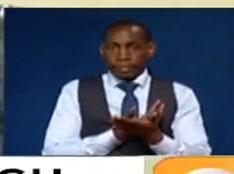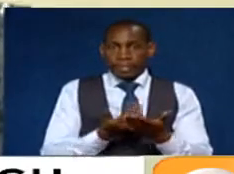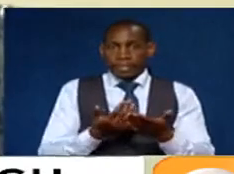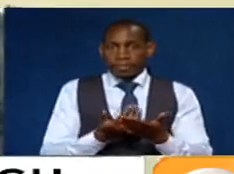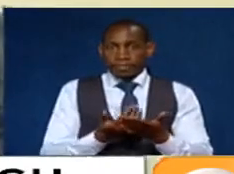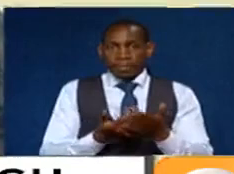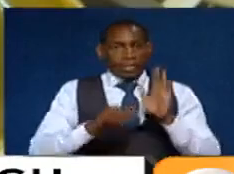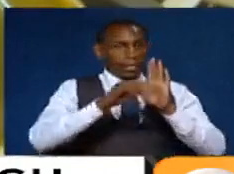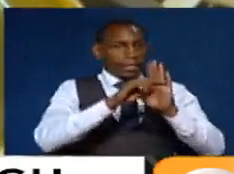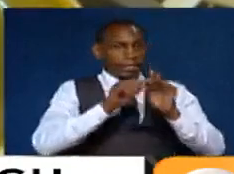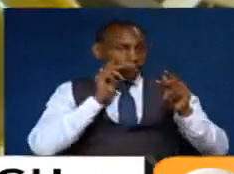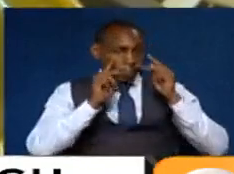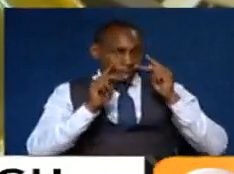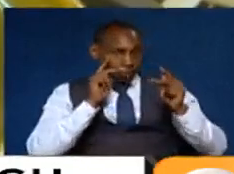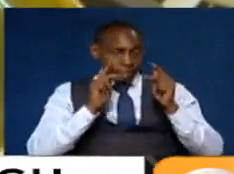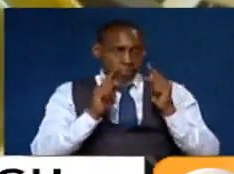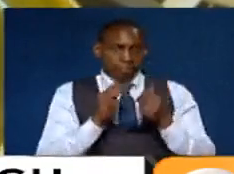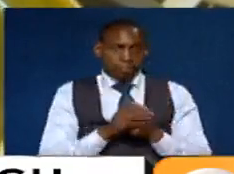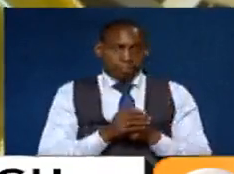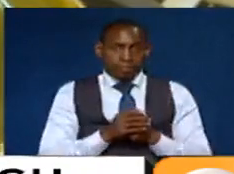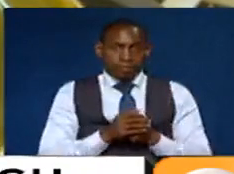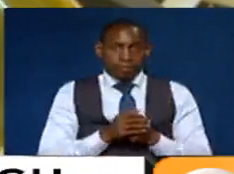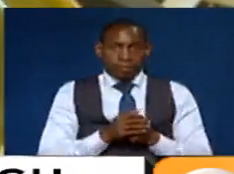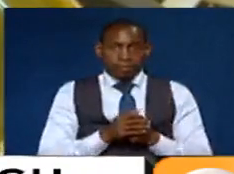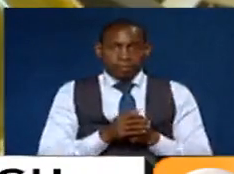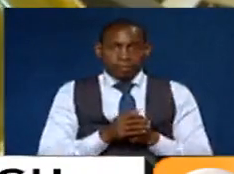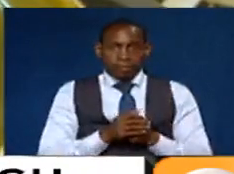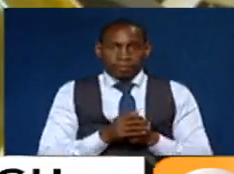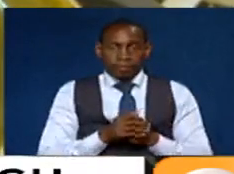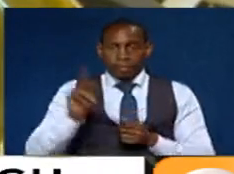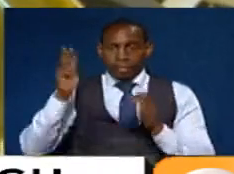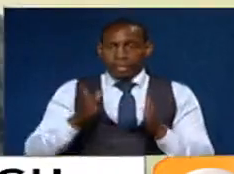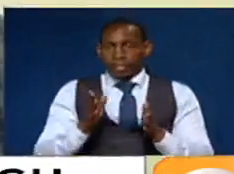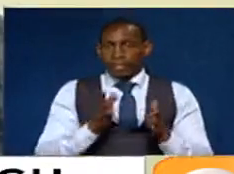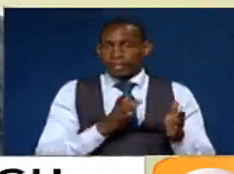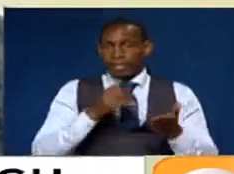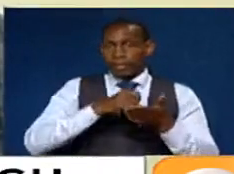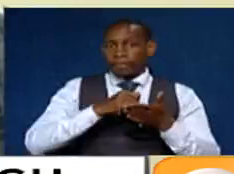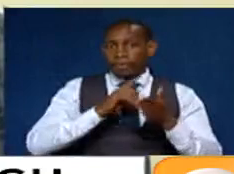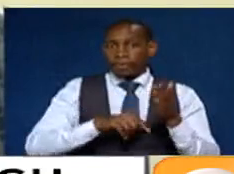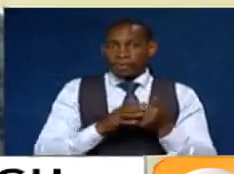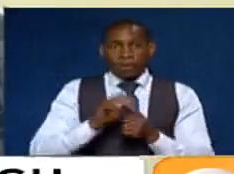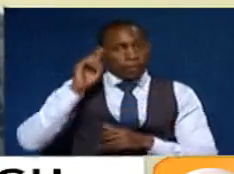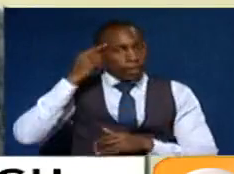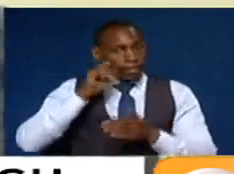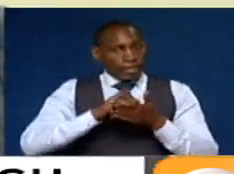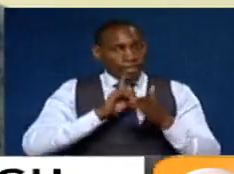negative aspect of the Kenyans in terms of thinking